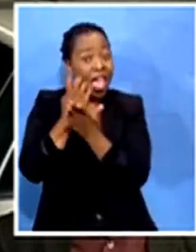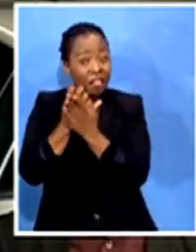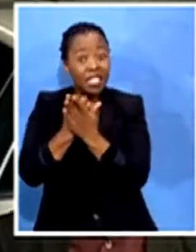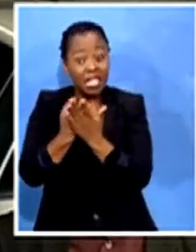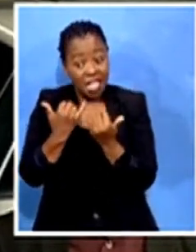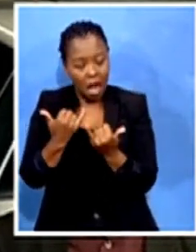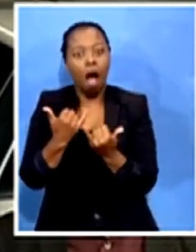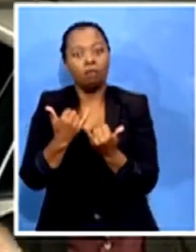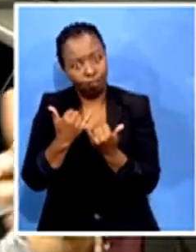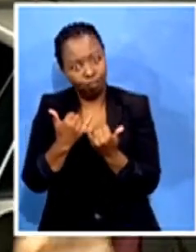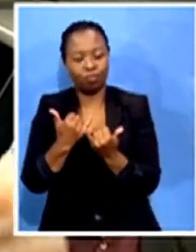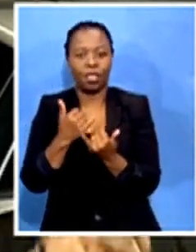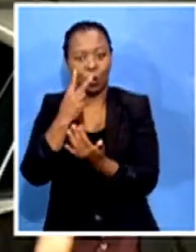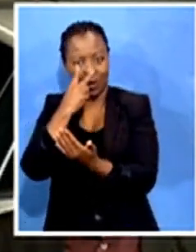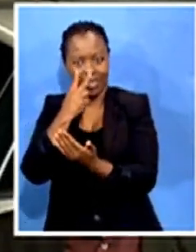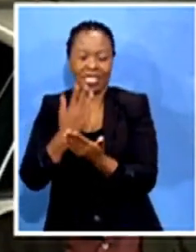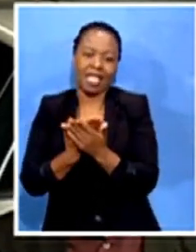In terms of the infection,